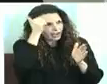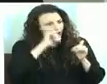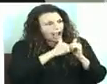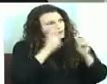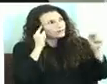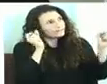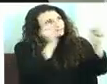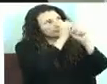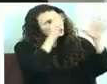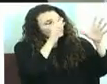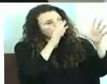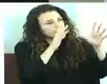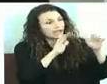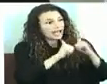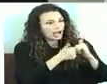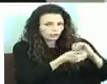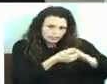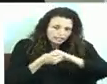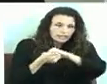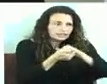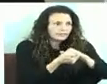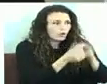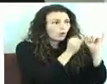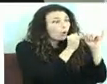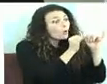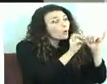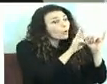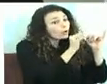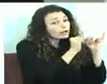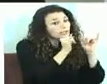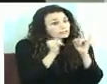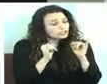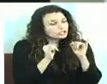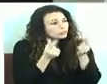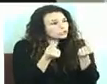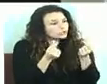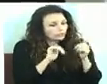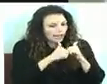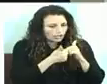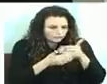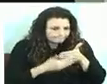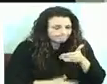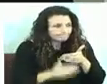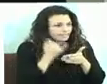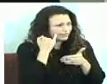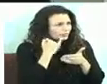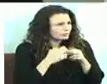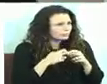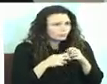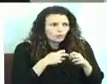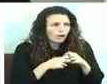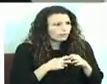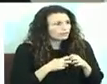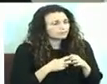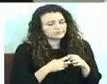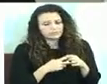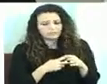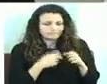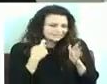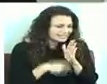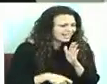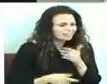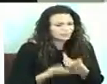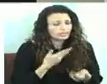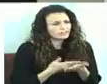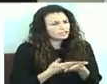collectively or individually to press forward in times of trouble or doubt. When you know that the